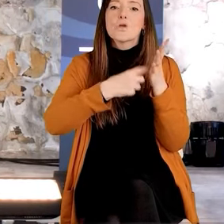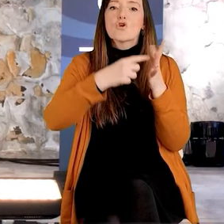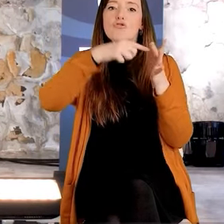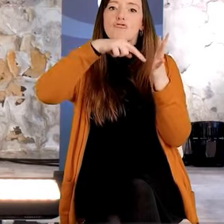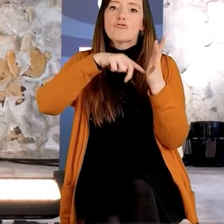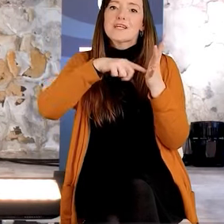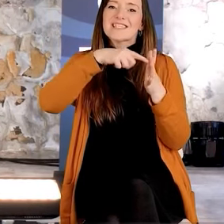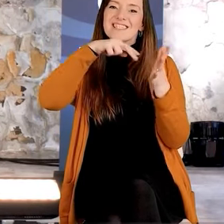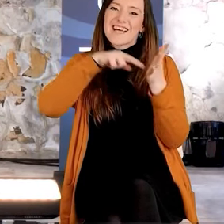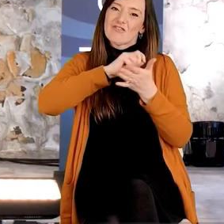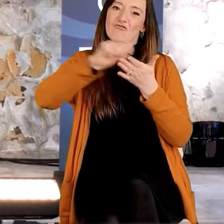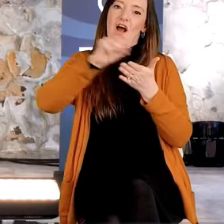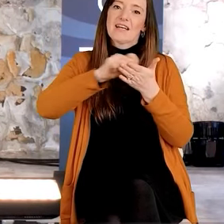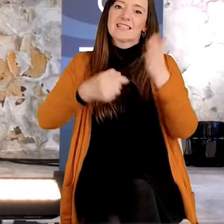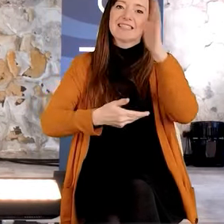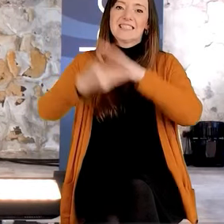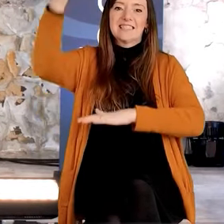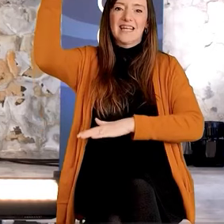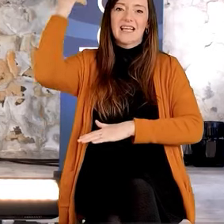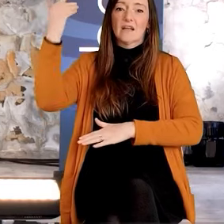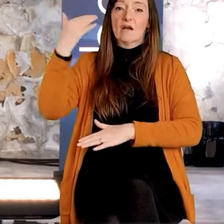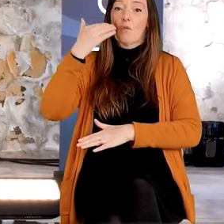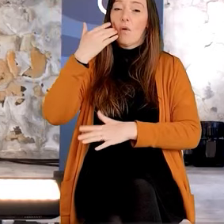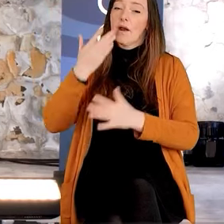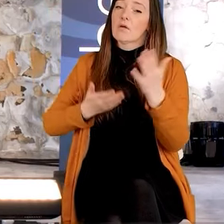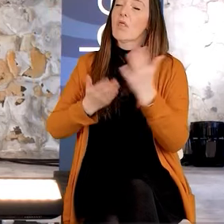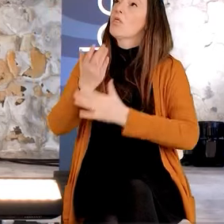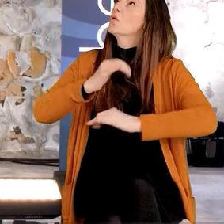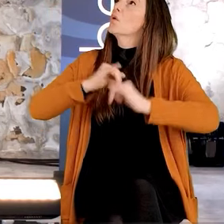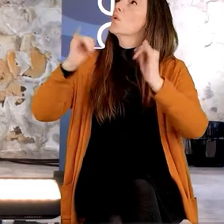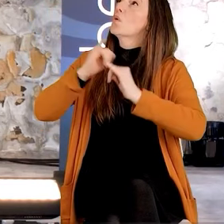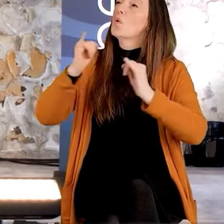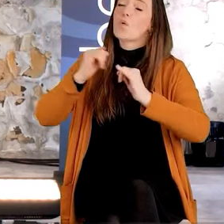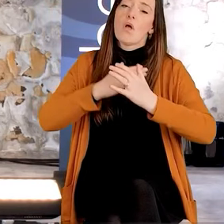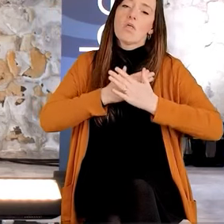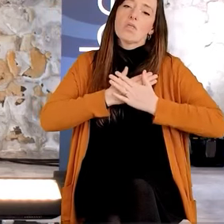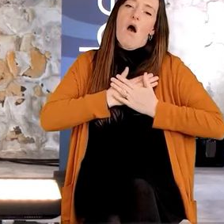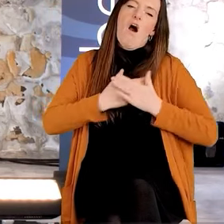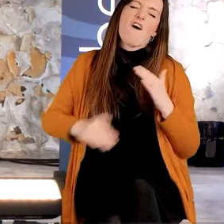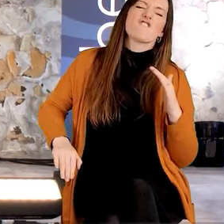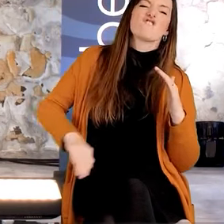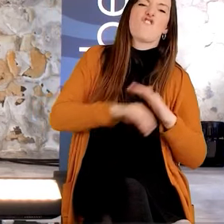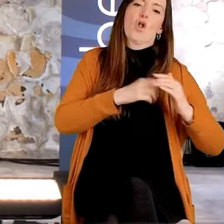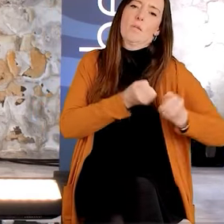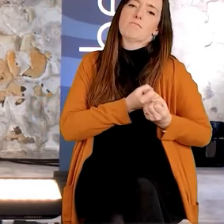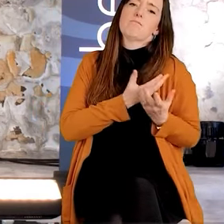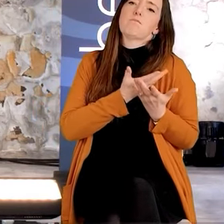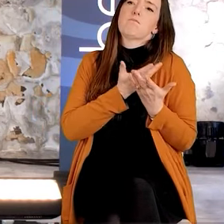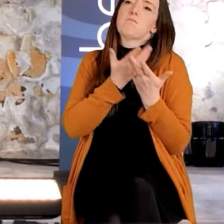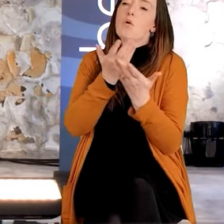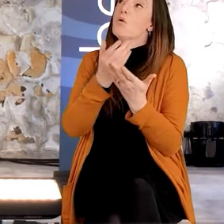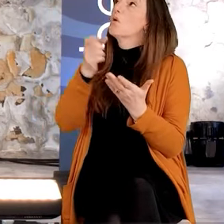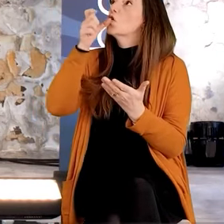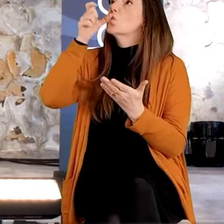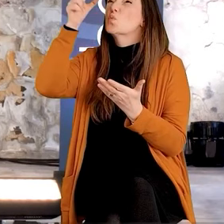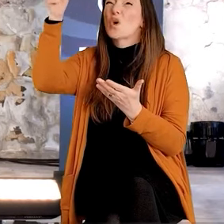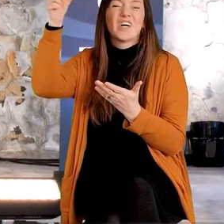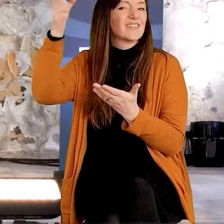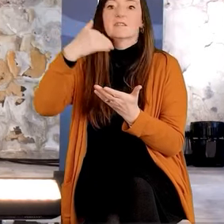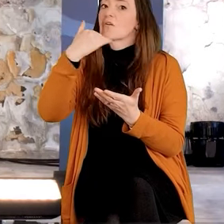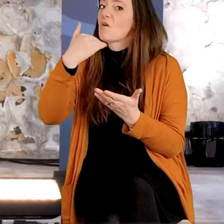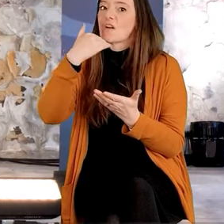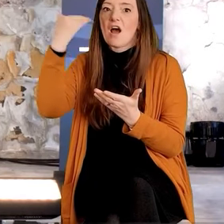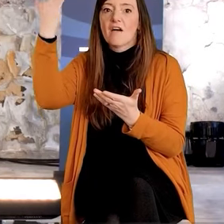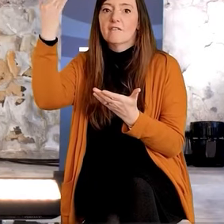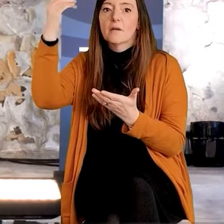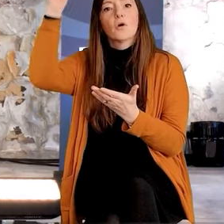in time of trouble, the heart has more to say to God than words can utter. And what a man cannot express, the Lord